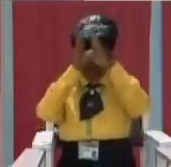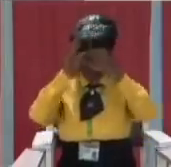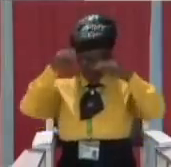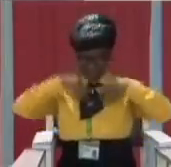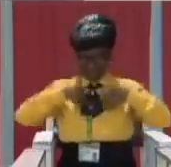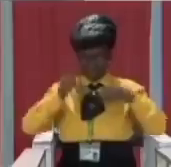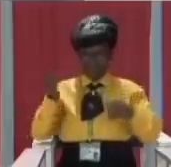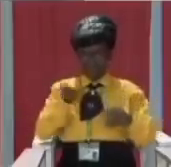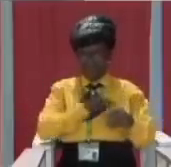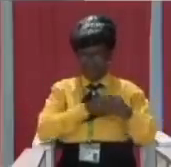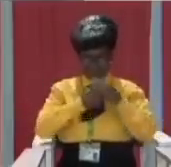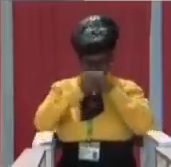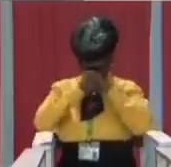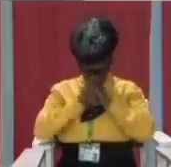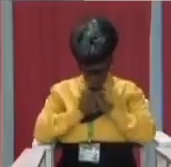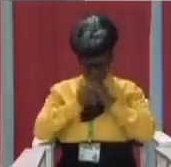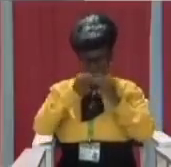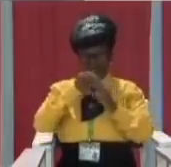name.